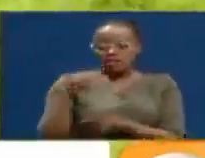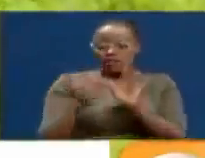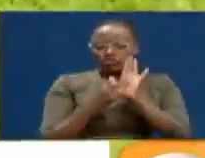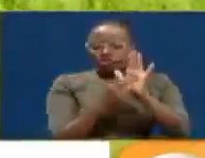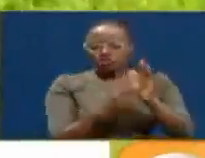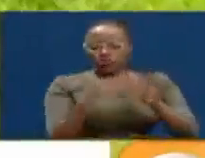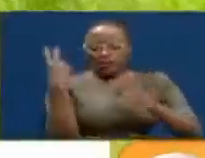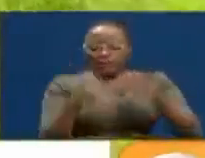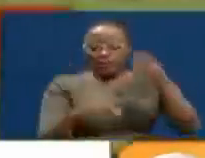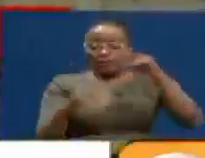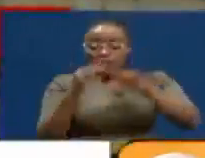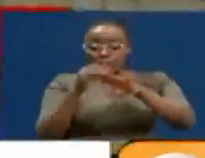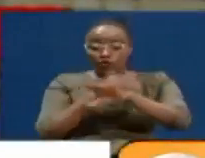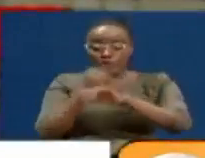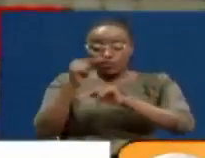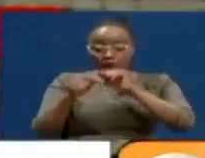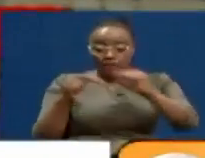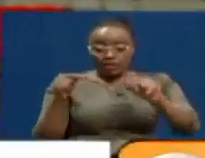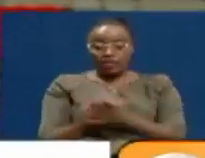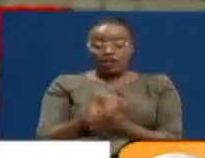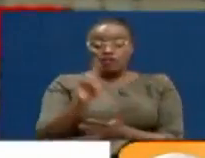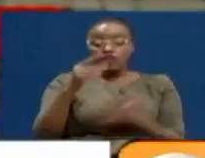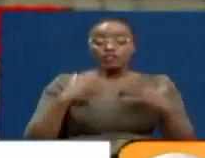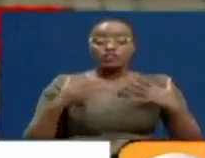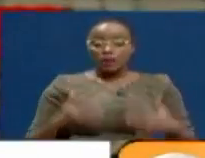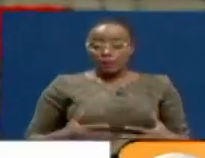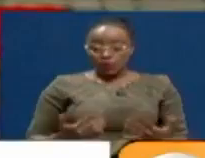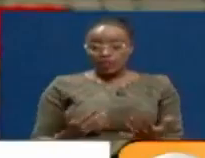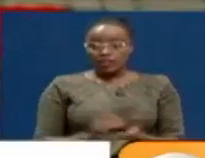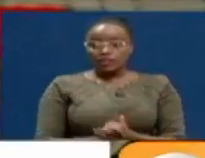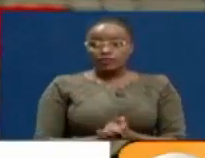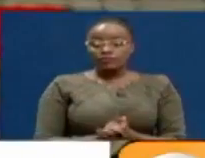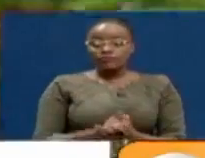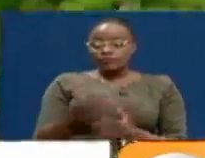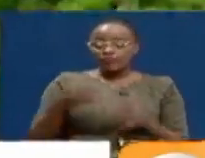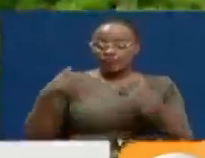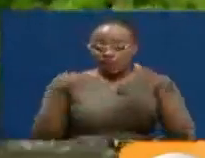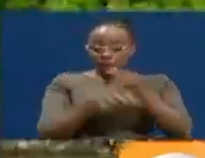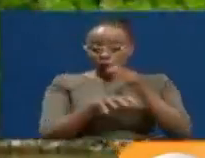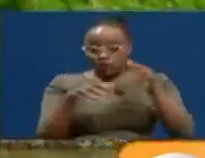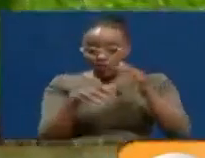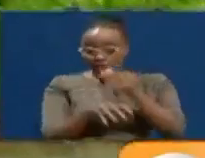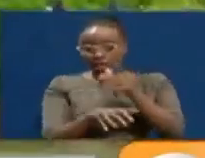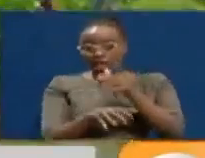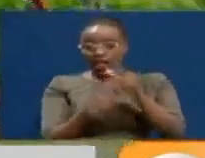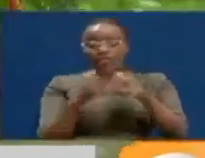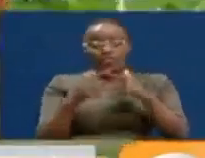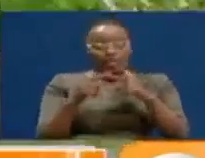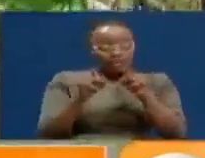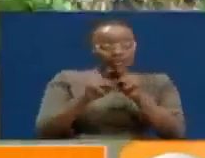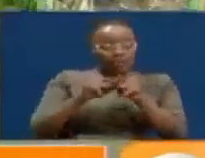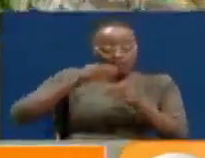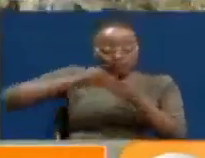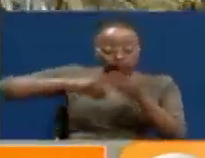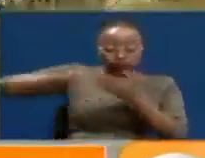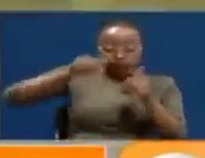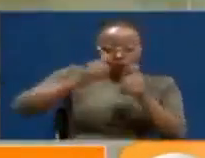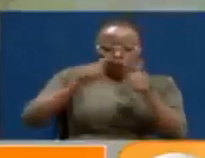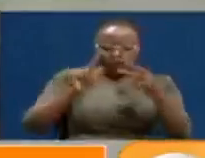of torture before death. Mwili ya kwanza ilikuwa imewekwa kwa gunia na ikafungwa vizuri. Ya